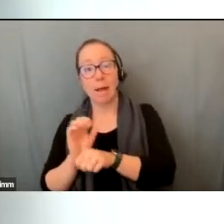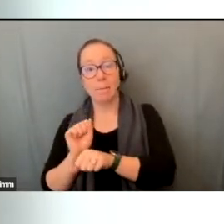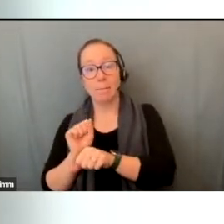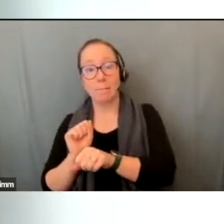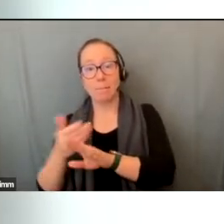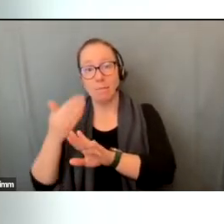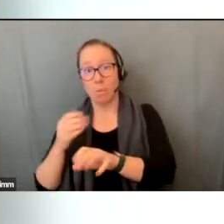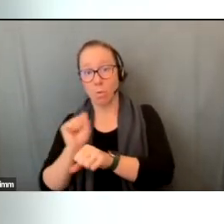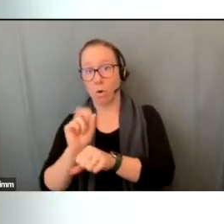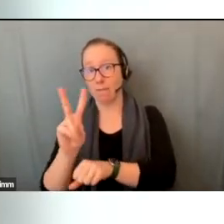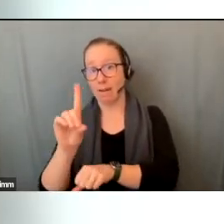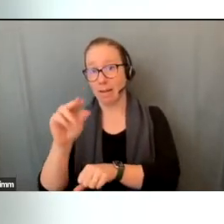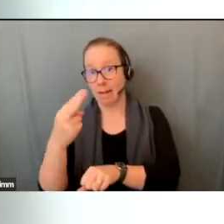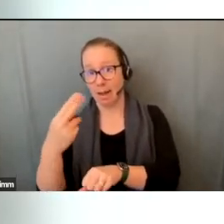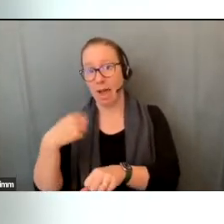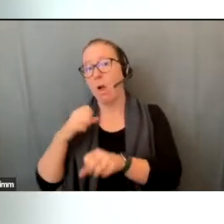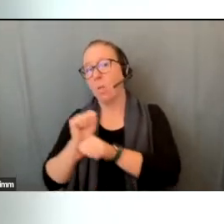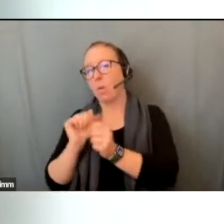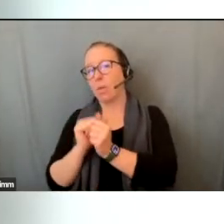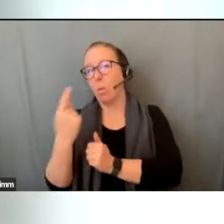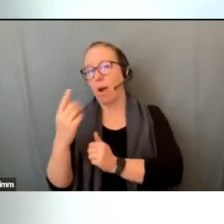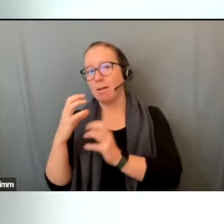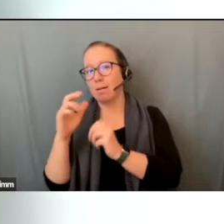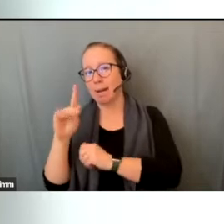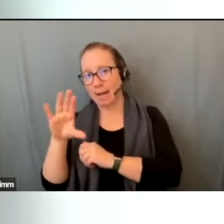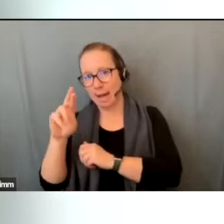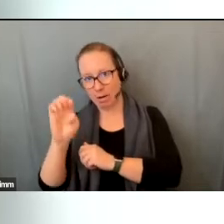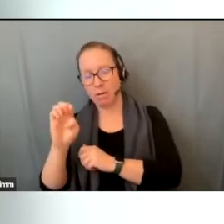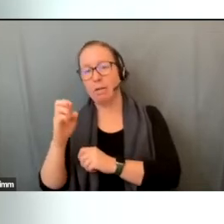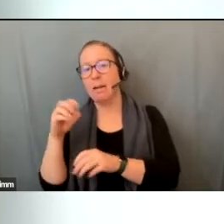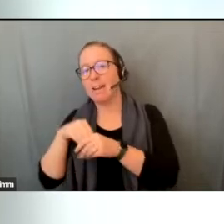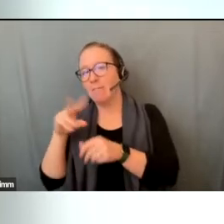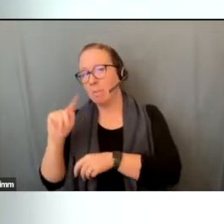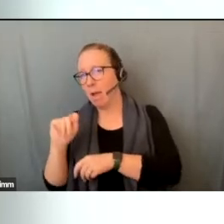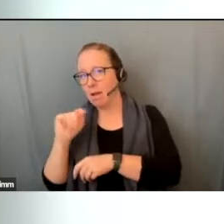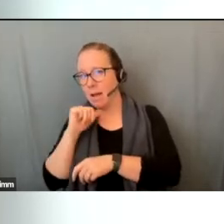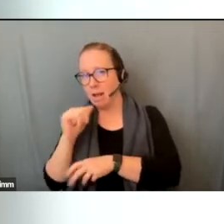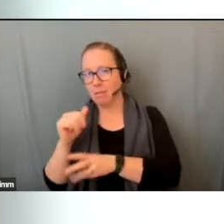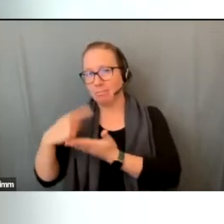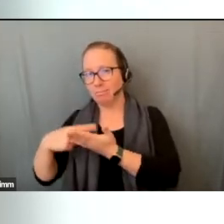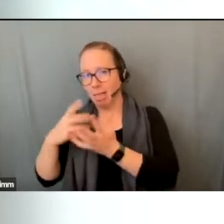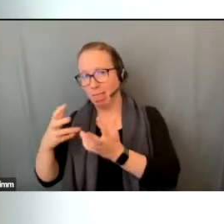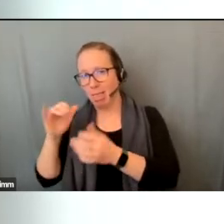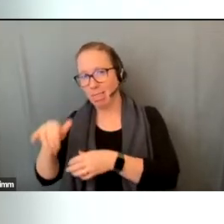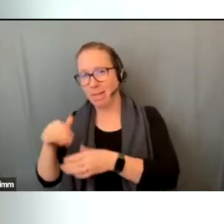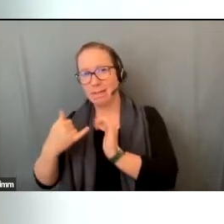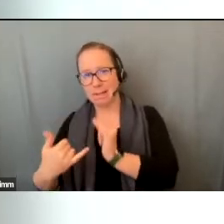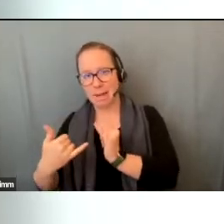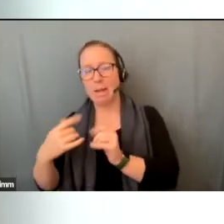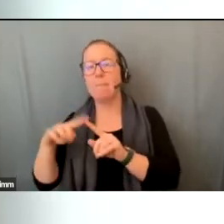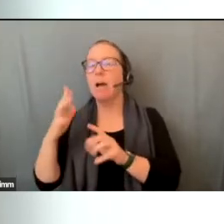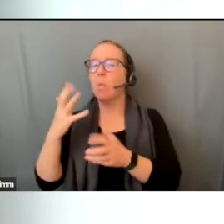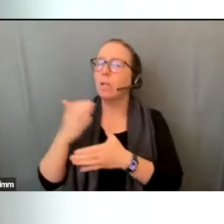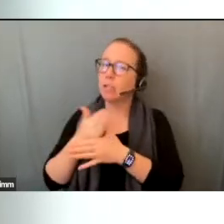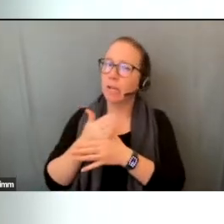Care Vermont, which is an accountable care organization here in Vermont. We won't get into that model today, but I did want to share that as part of